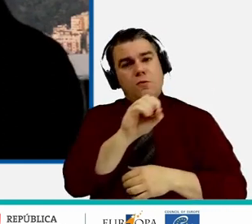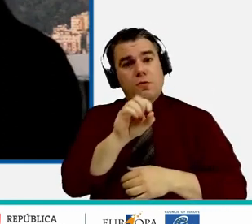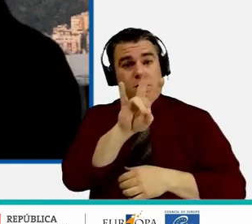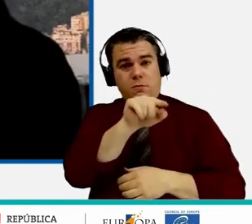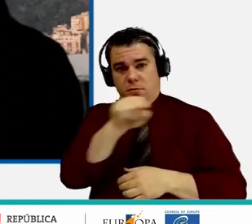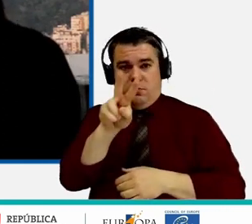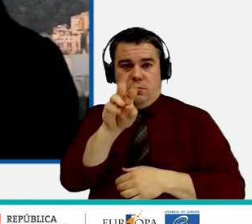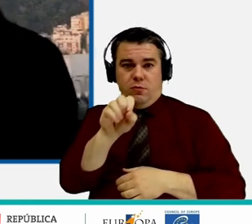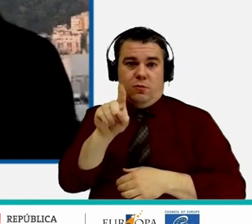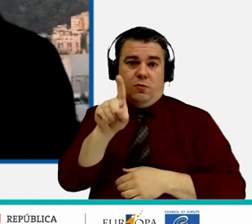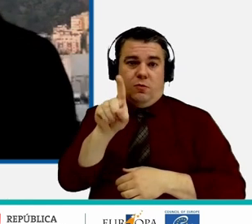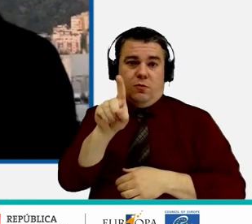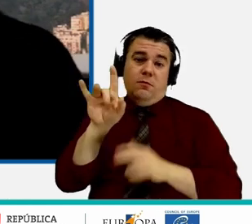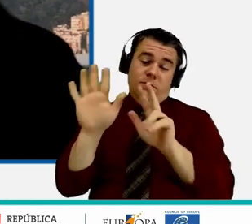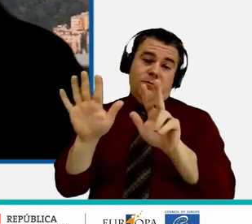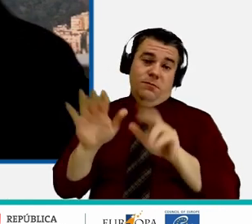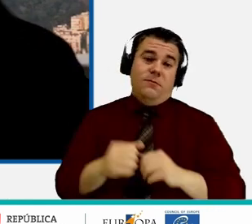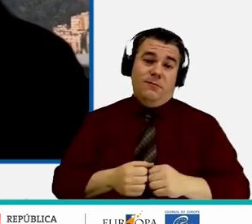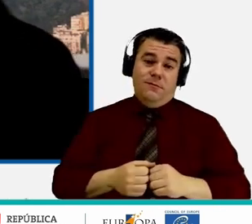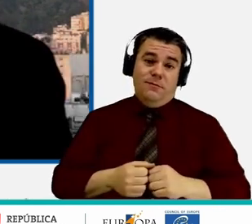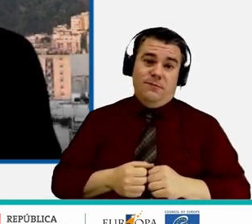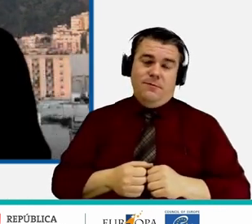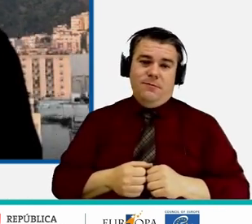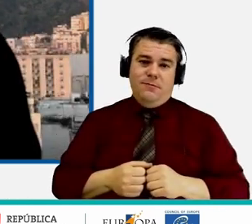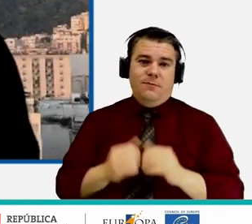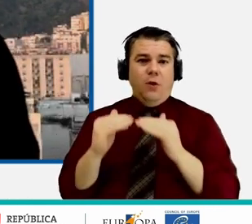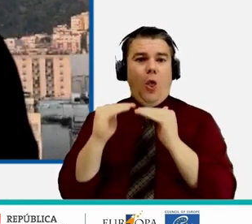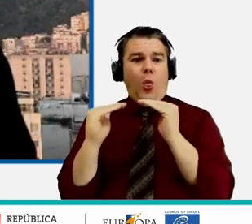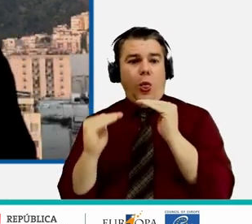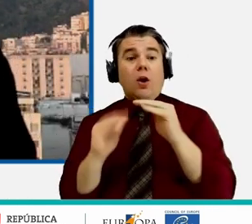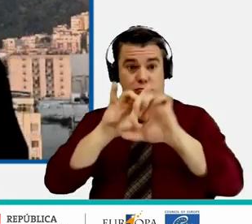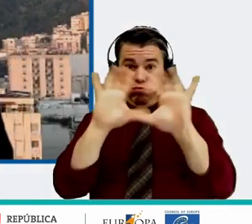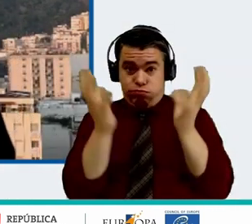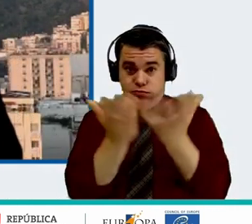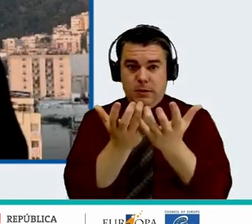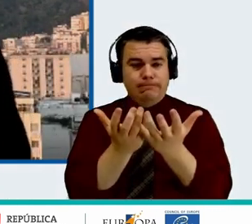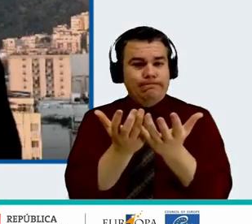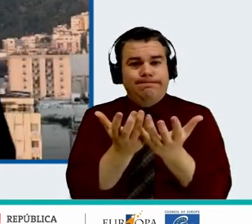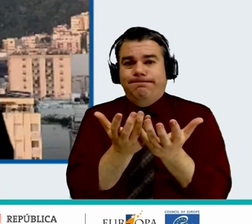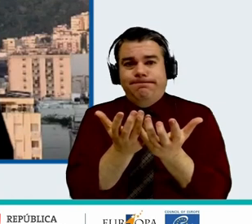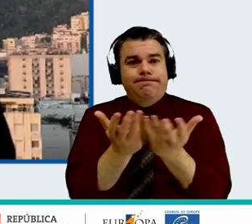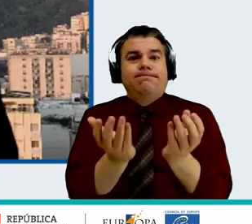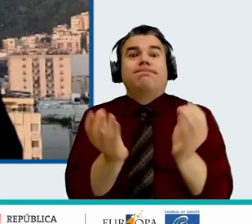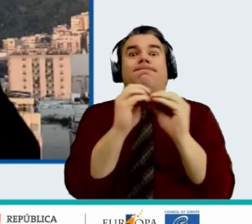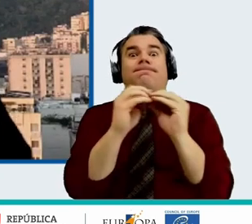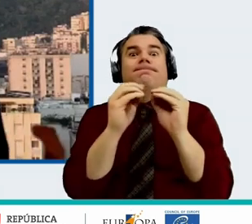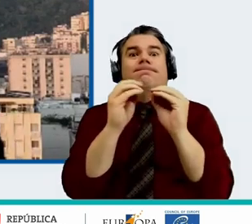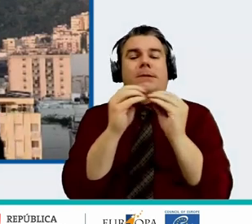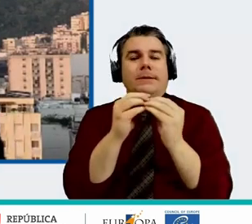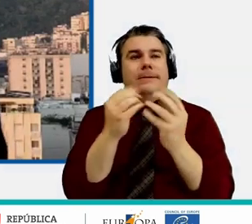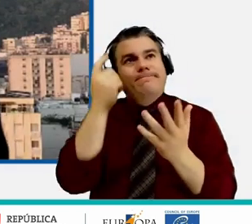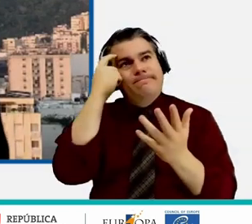2007-2018. And this is pretty much far below what we need to in terms of investments, which is around, some estimates